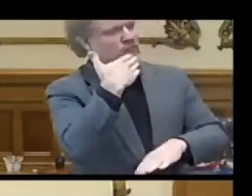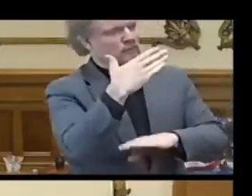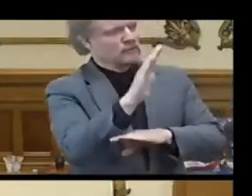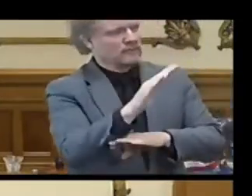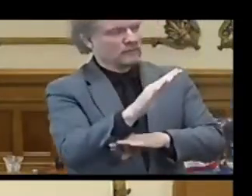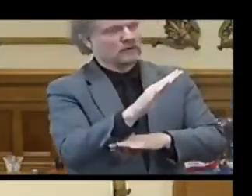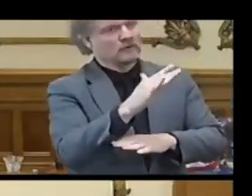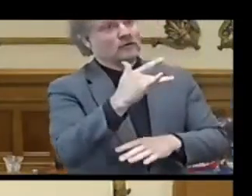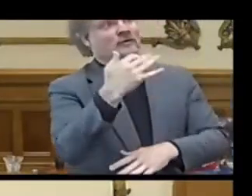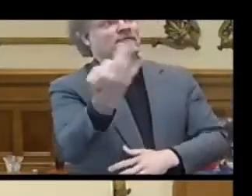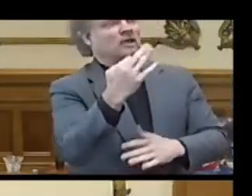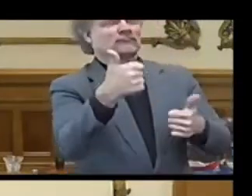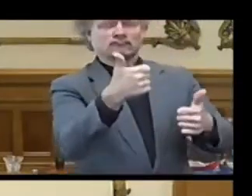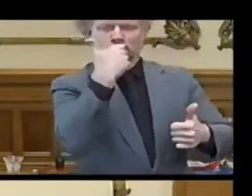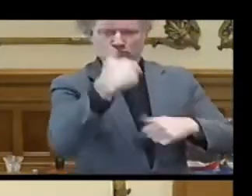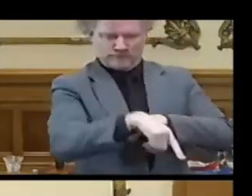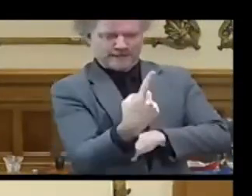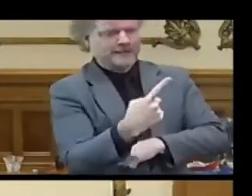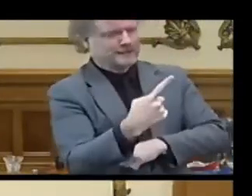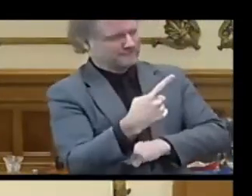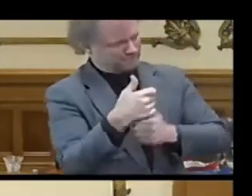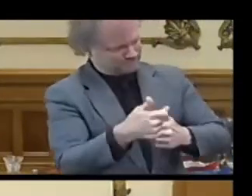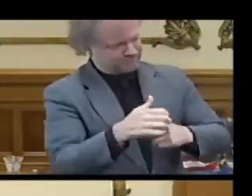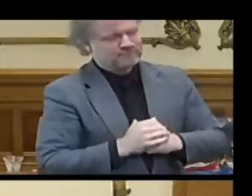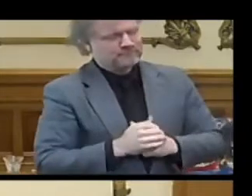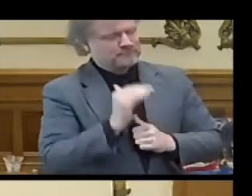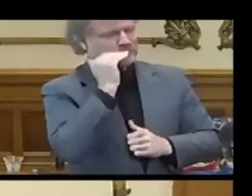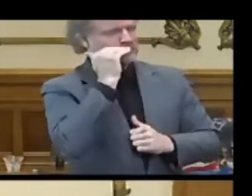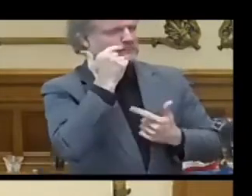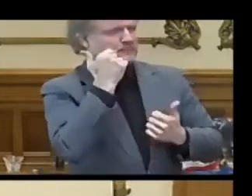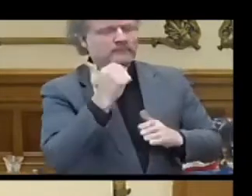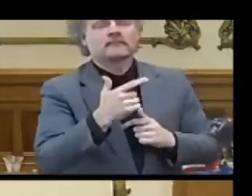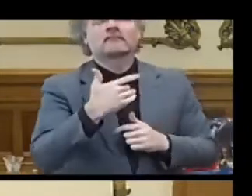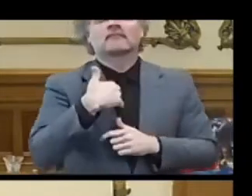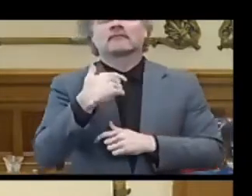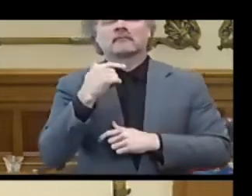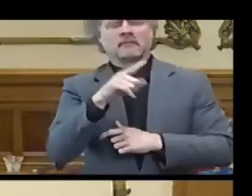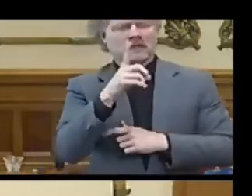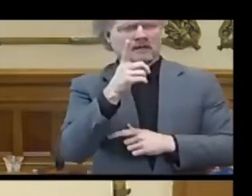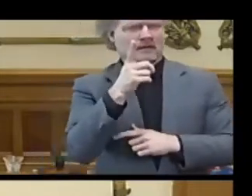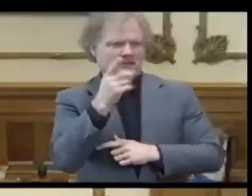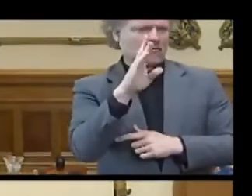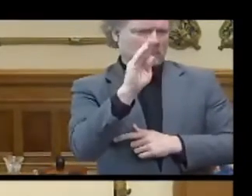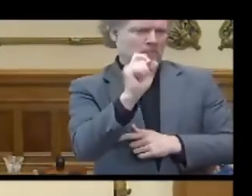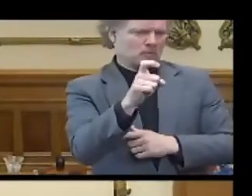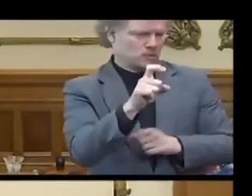It's Friday, so it's a good day. That's right. And my questions again are for Dr. Box.